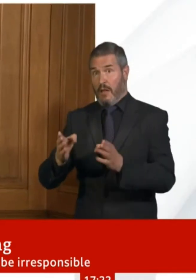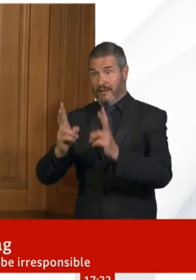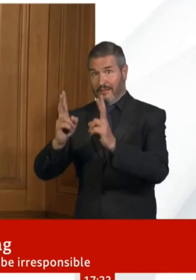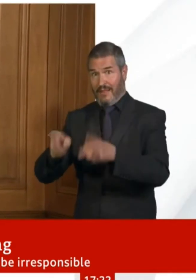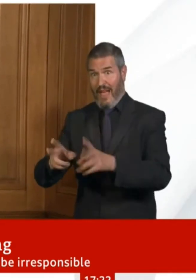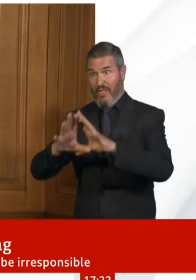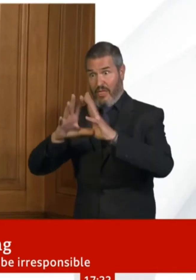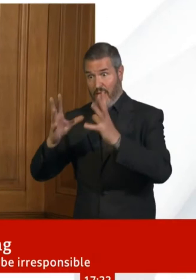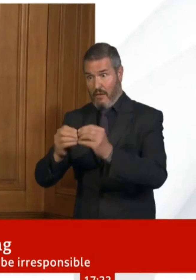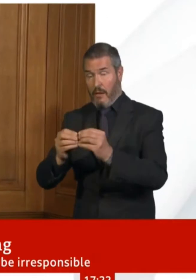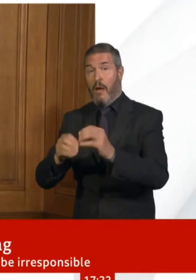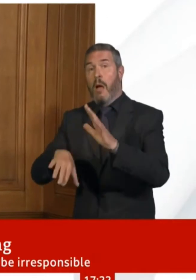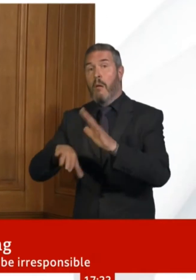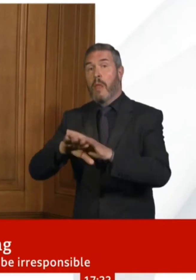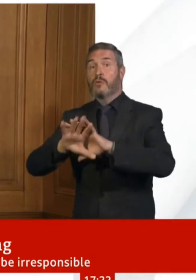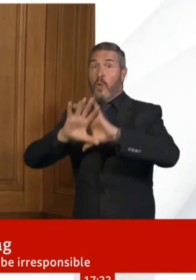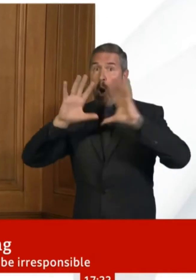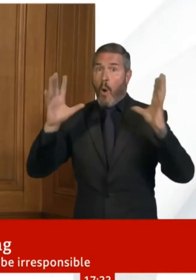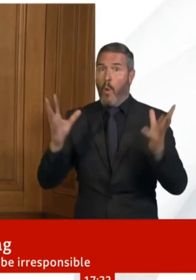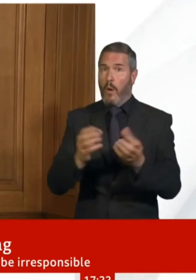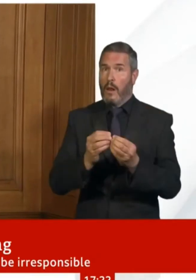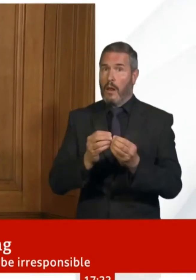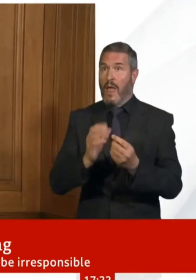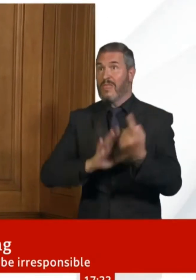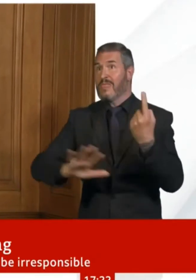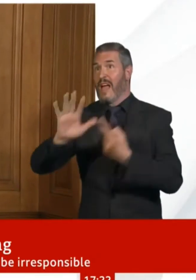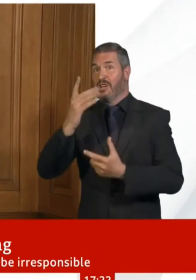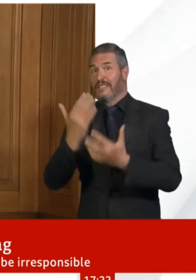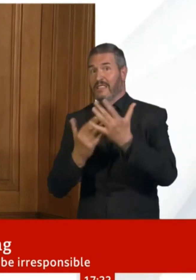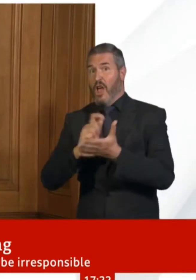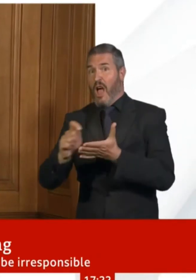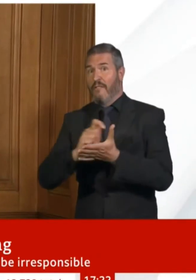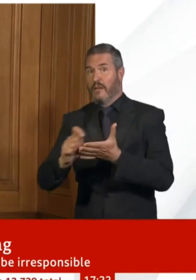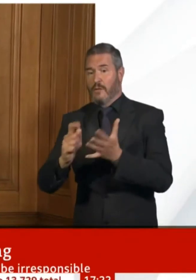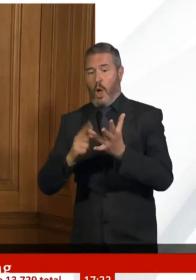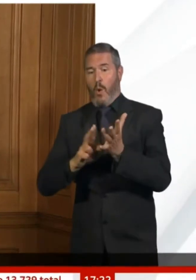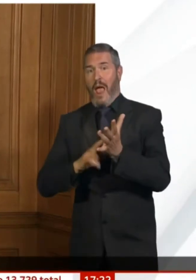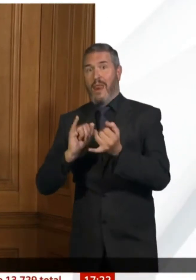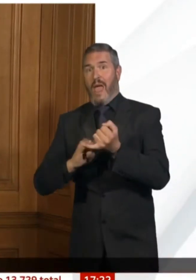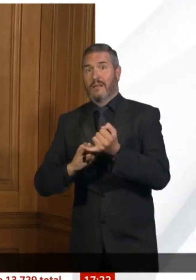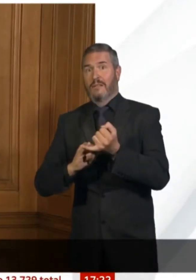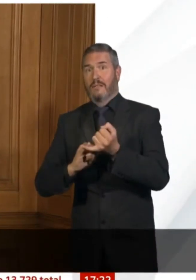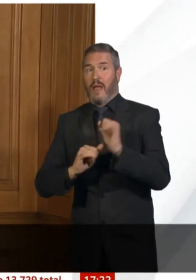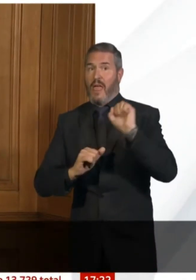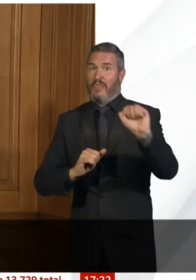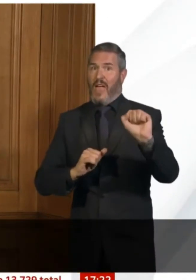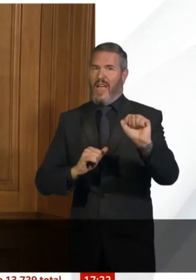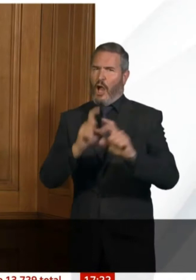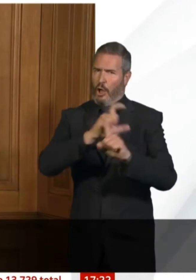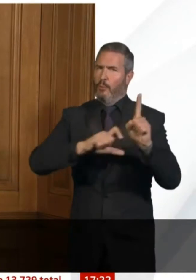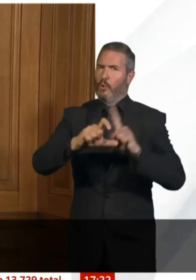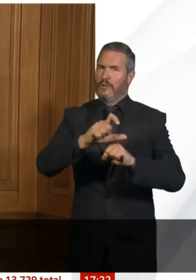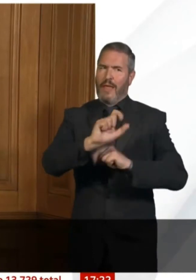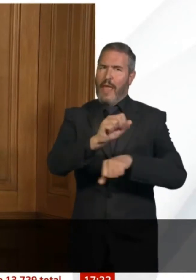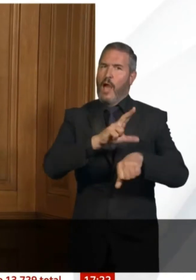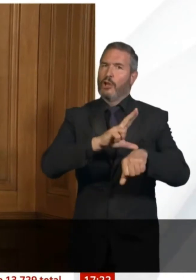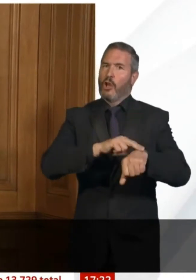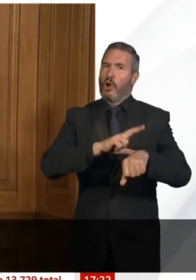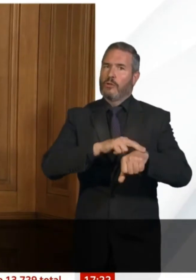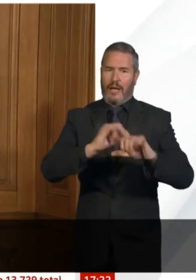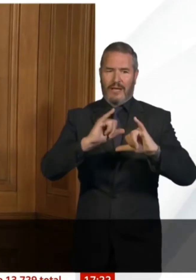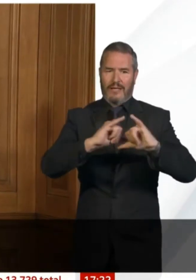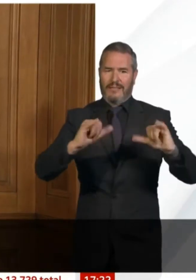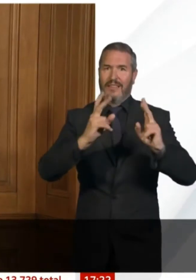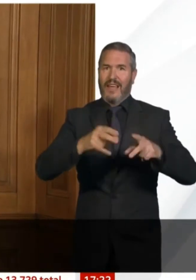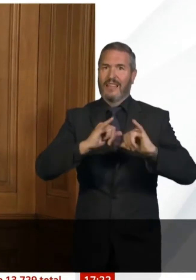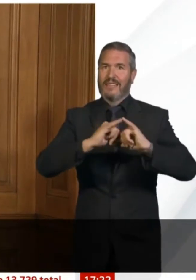worth remembering again that the ONS rates are people who've got COVID on their death certificate. It doesn't necessarily mean they were infected because